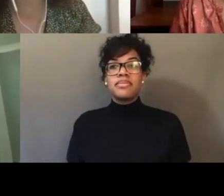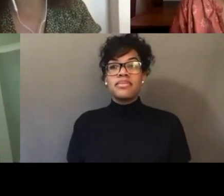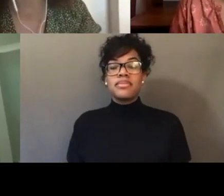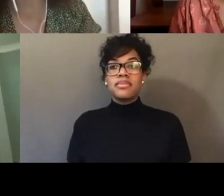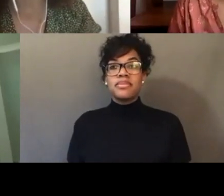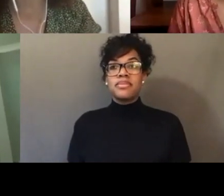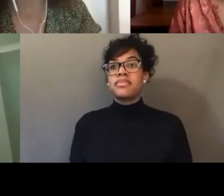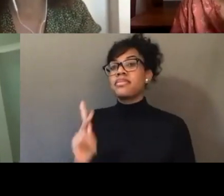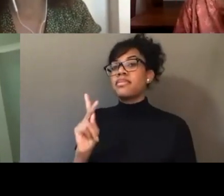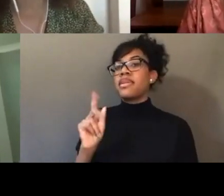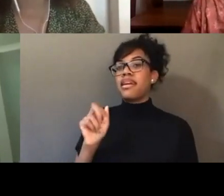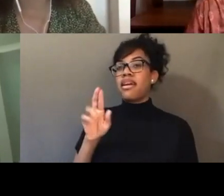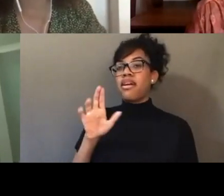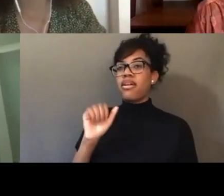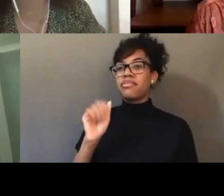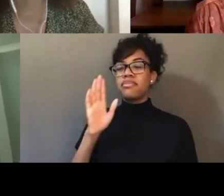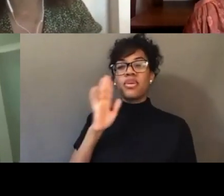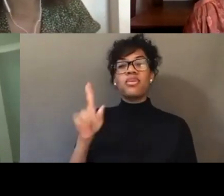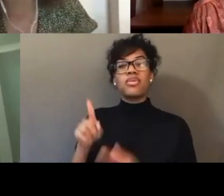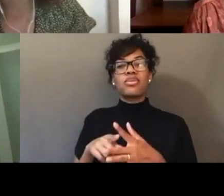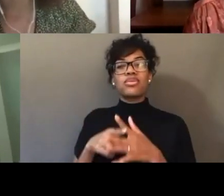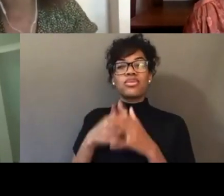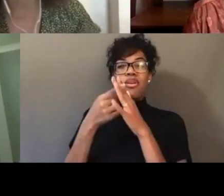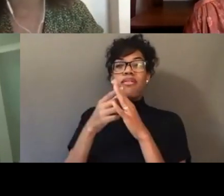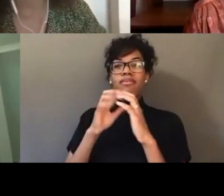I can start the conversation.